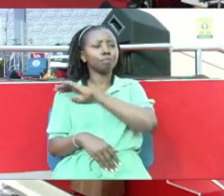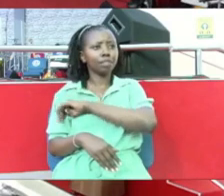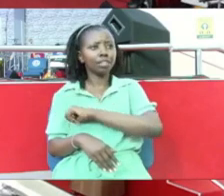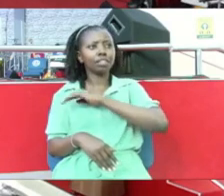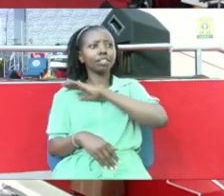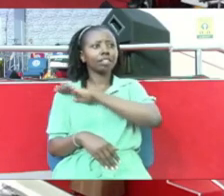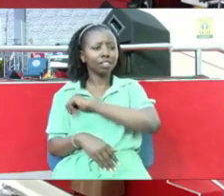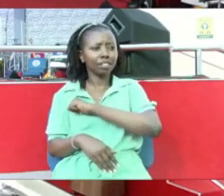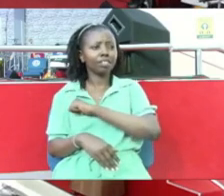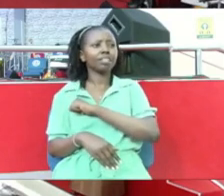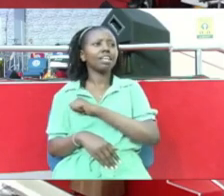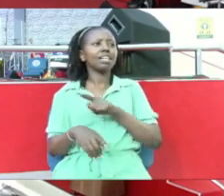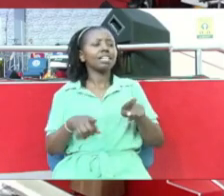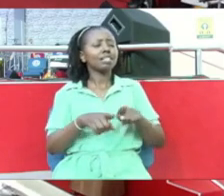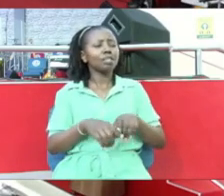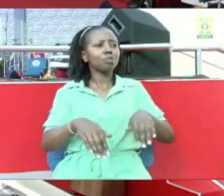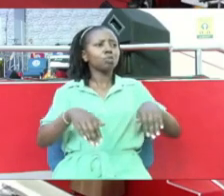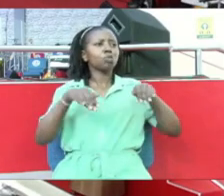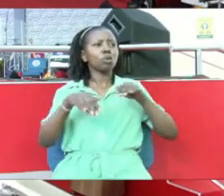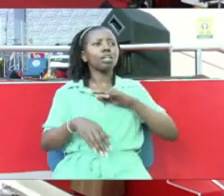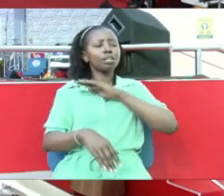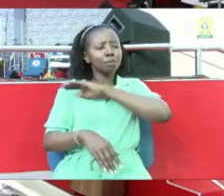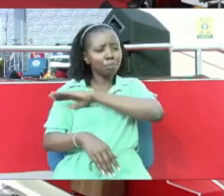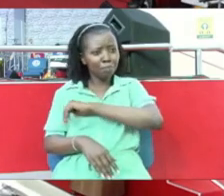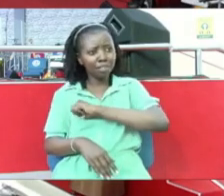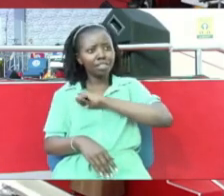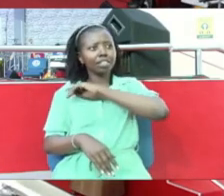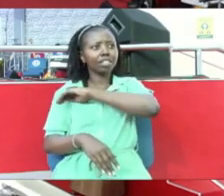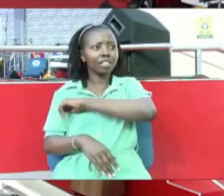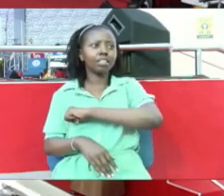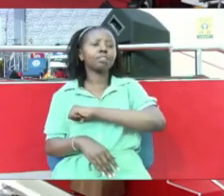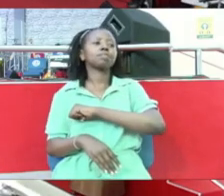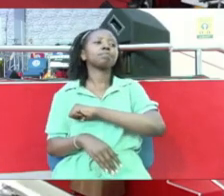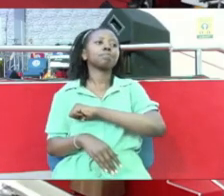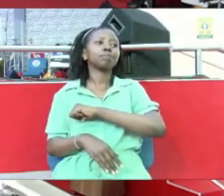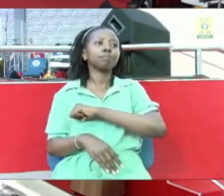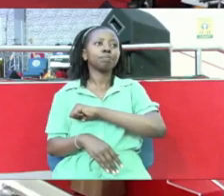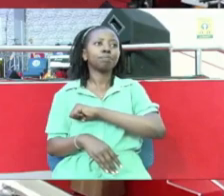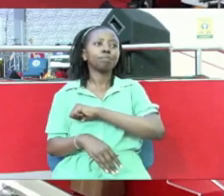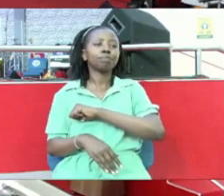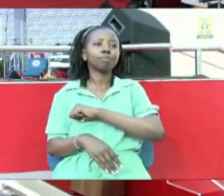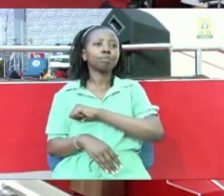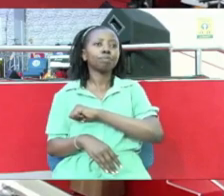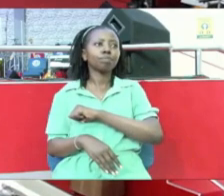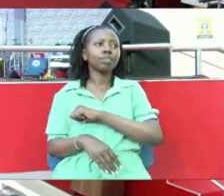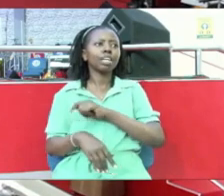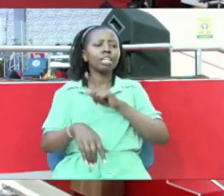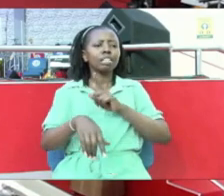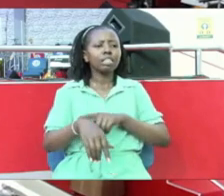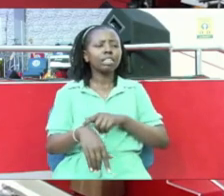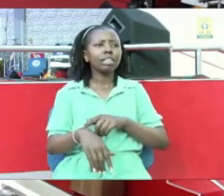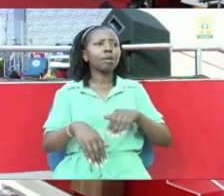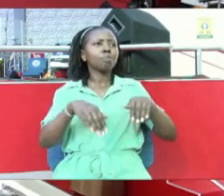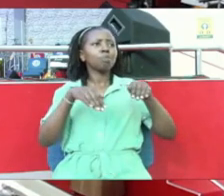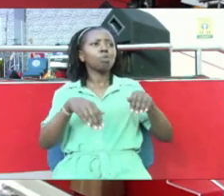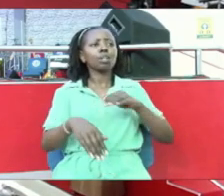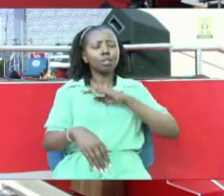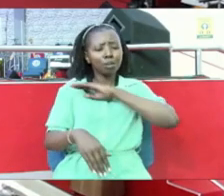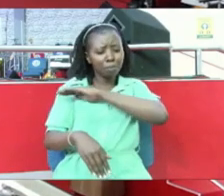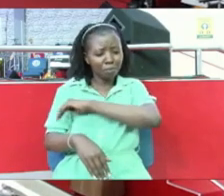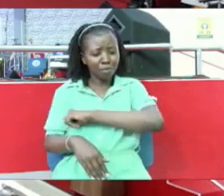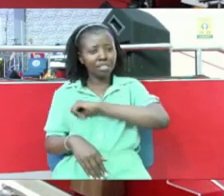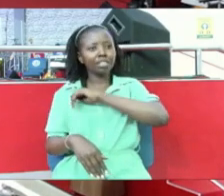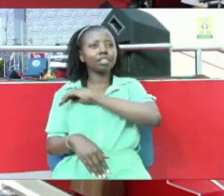tutamgojea. To wait patiently. Kuweza kumgojea bila haraka. As we wait patiently,